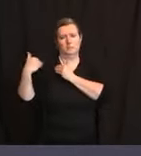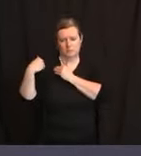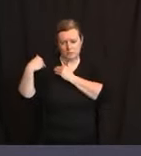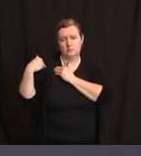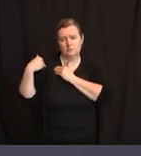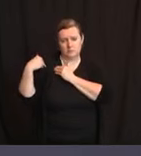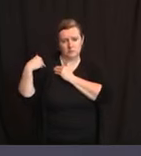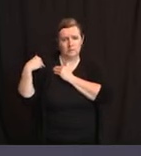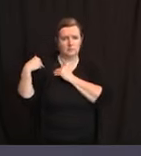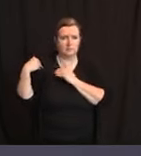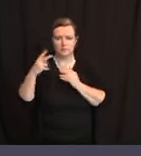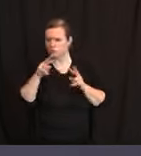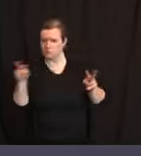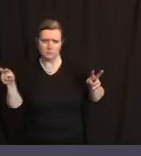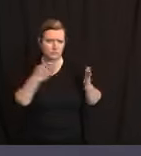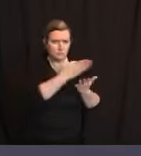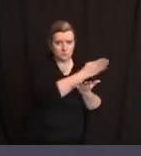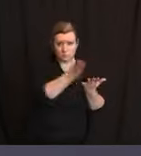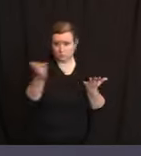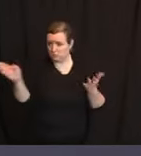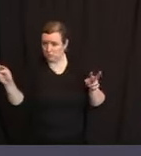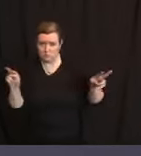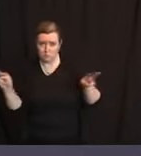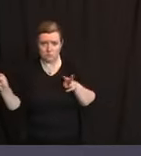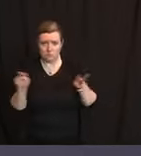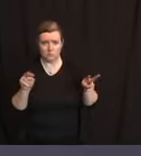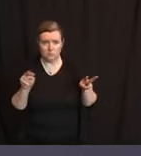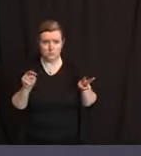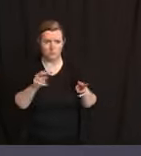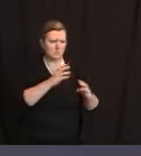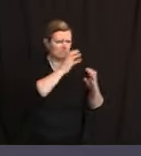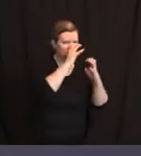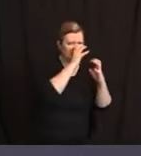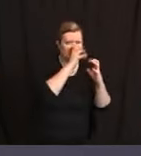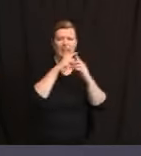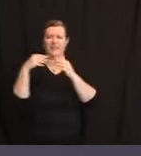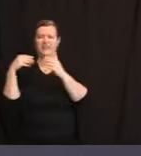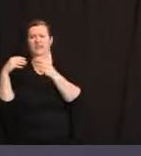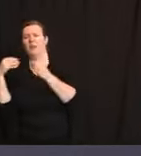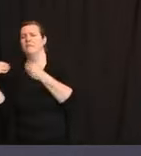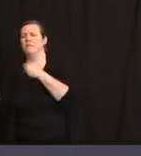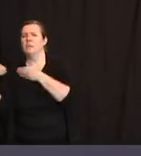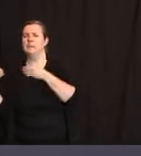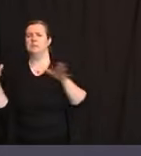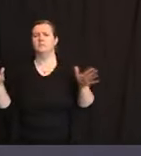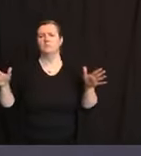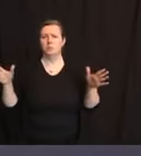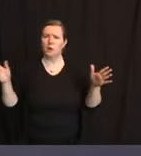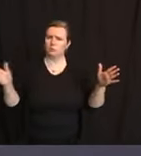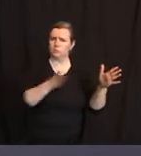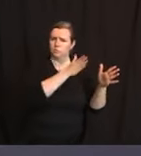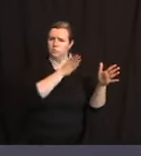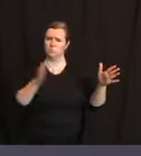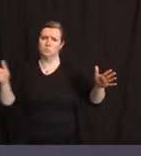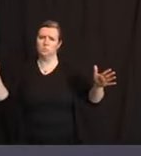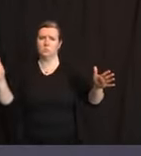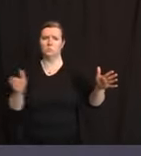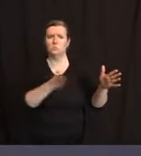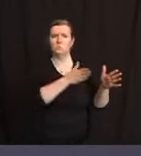to very liberal in terms of the steps you can take. I personally would assess